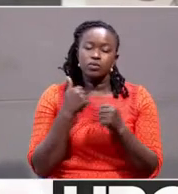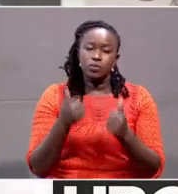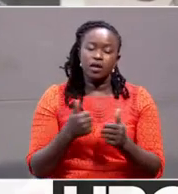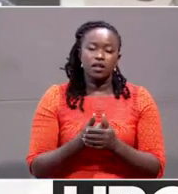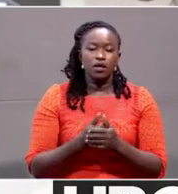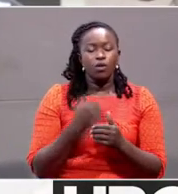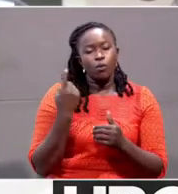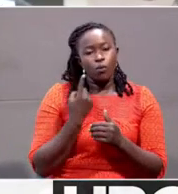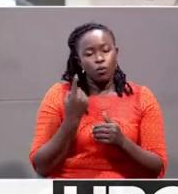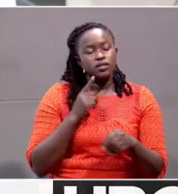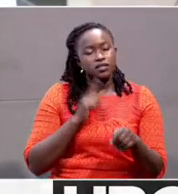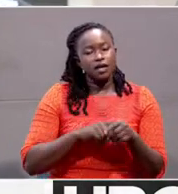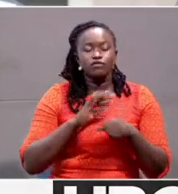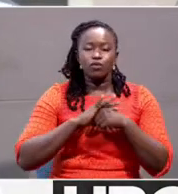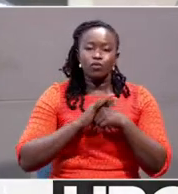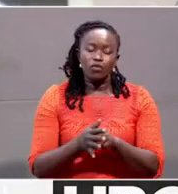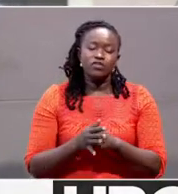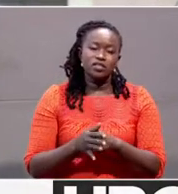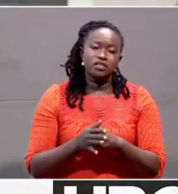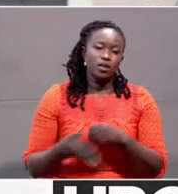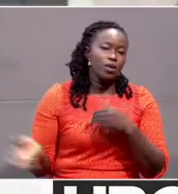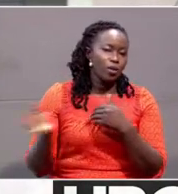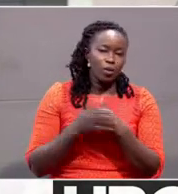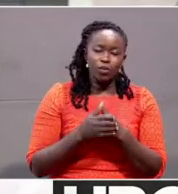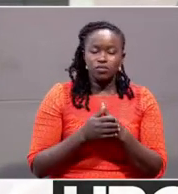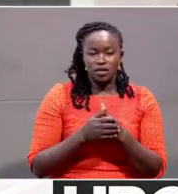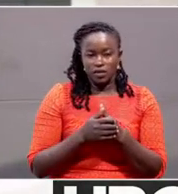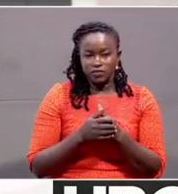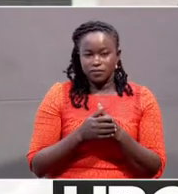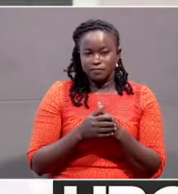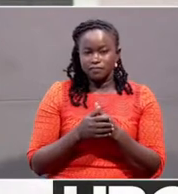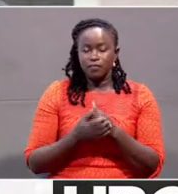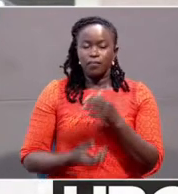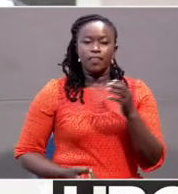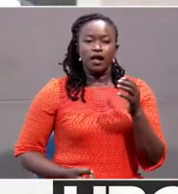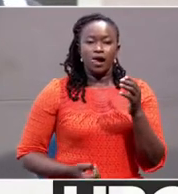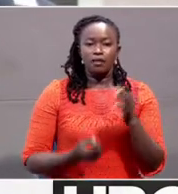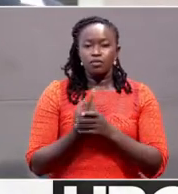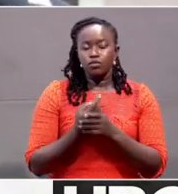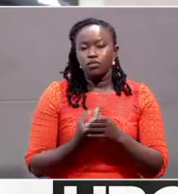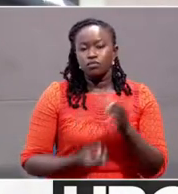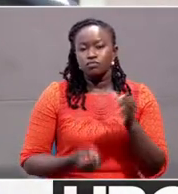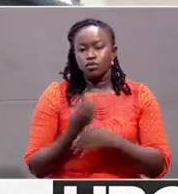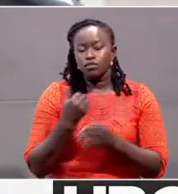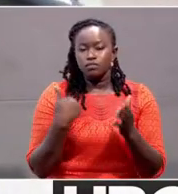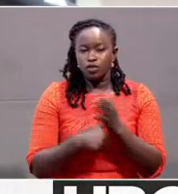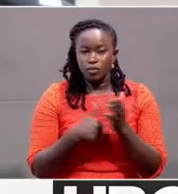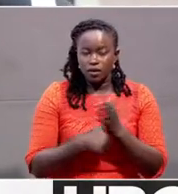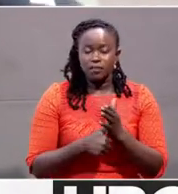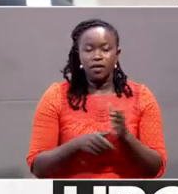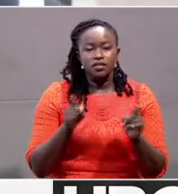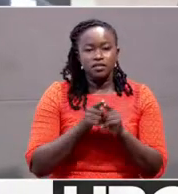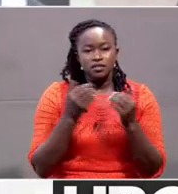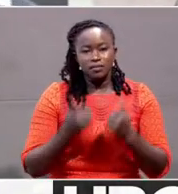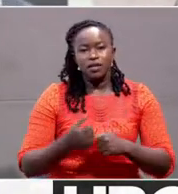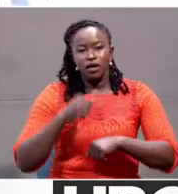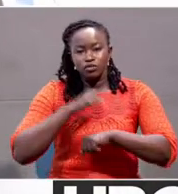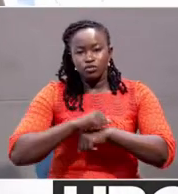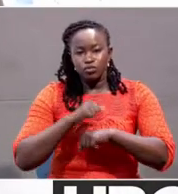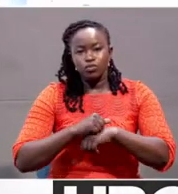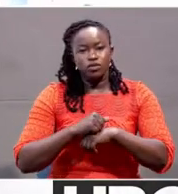the COVID, the lockdown, that has caused a problem that schools are no longer